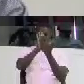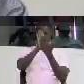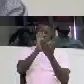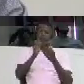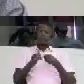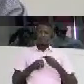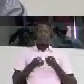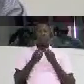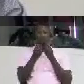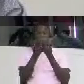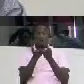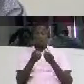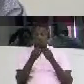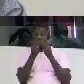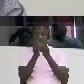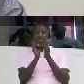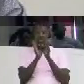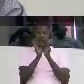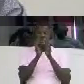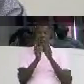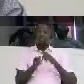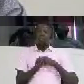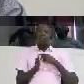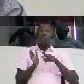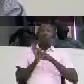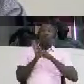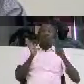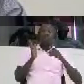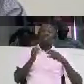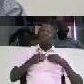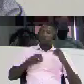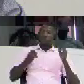and recount in public their private pain